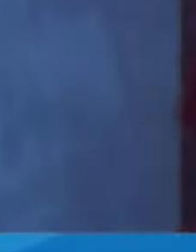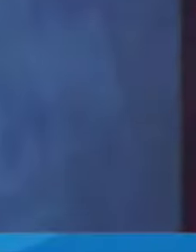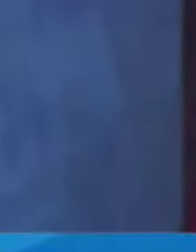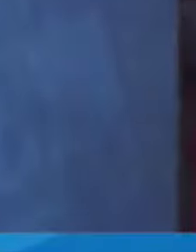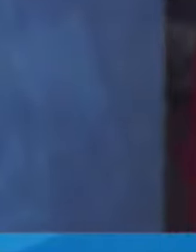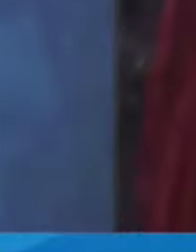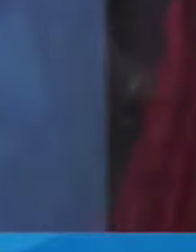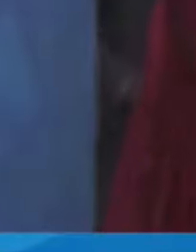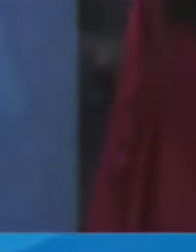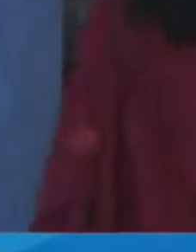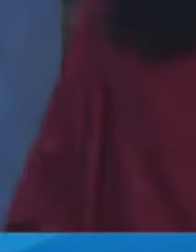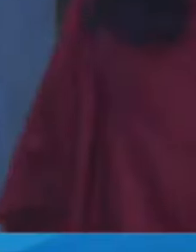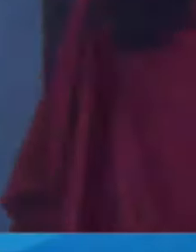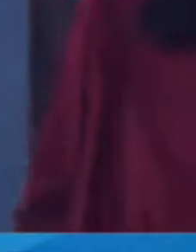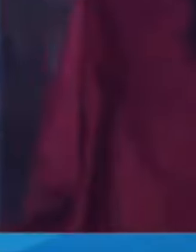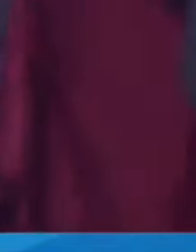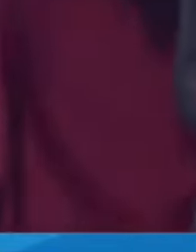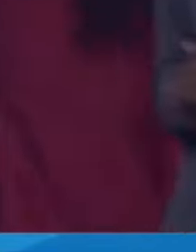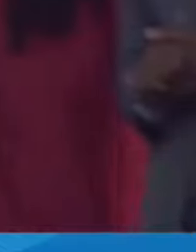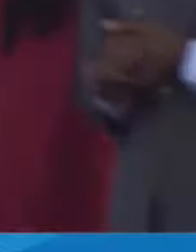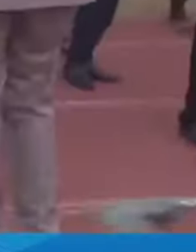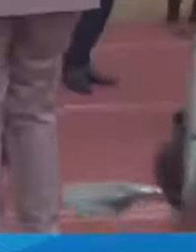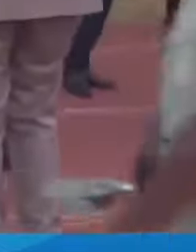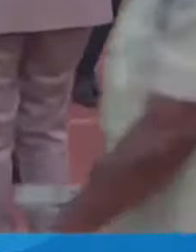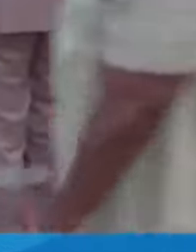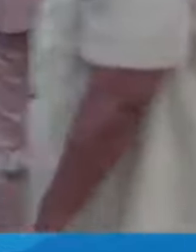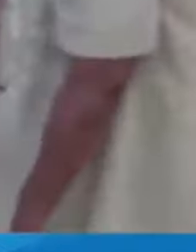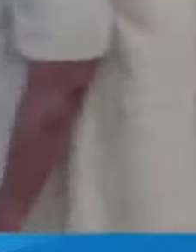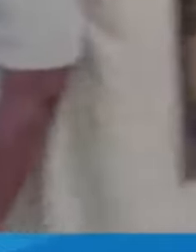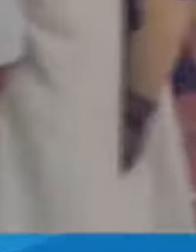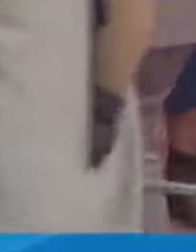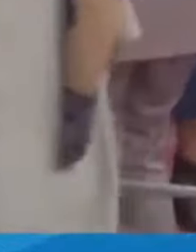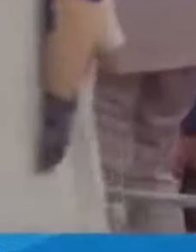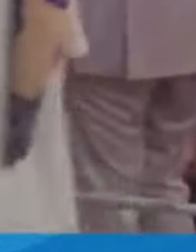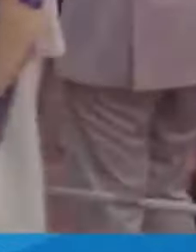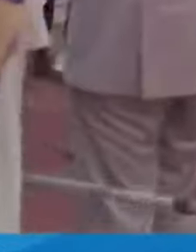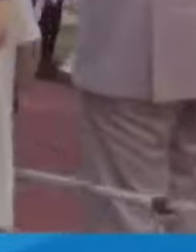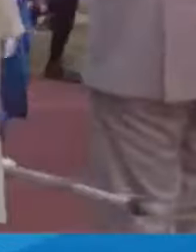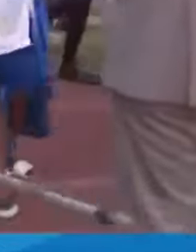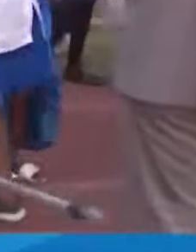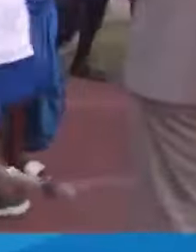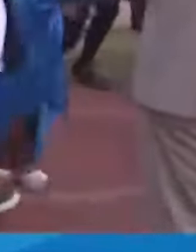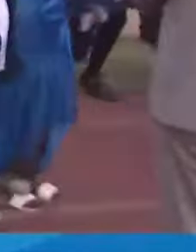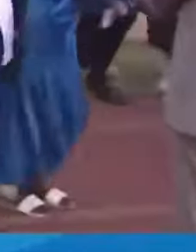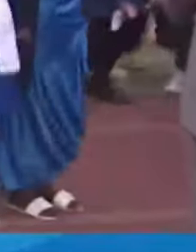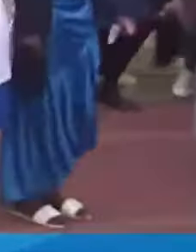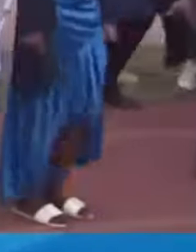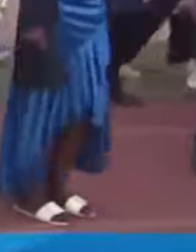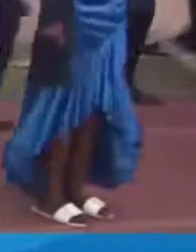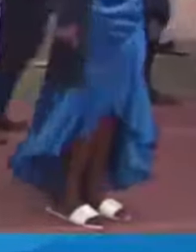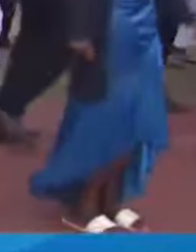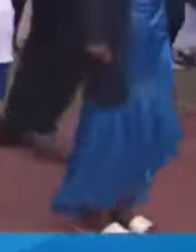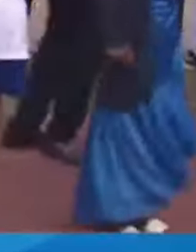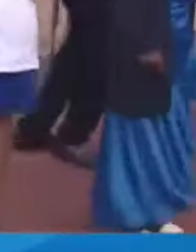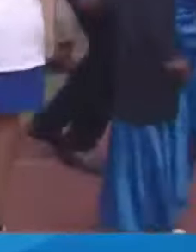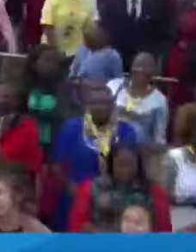miracle I know who I am know I am in power working